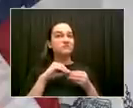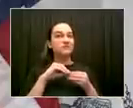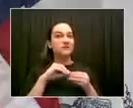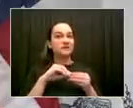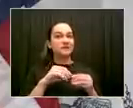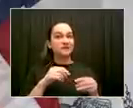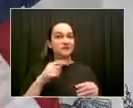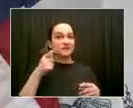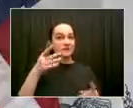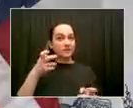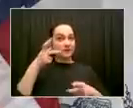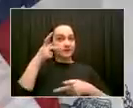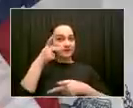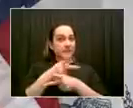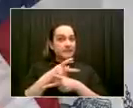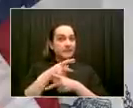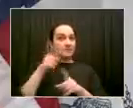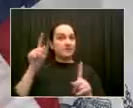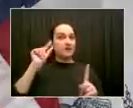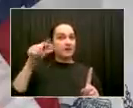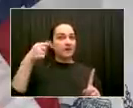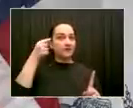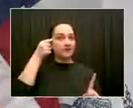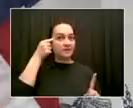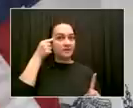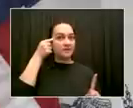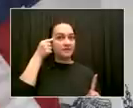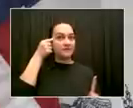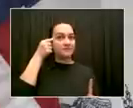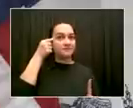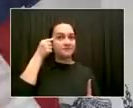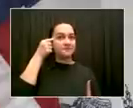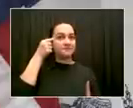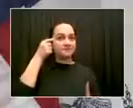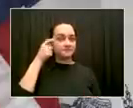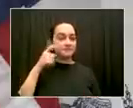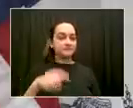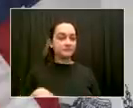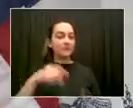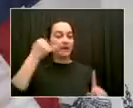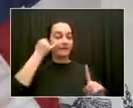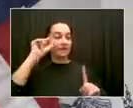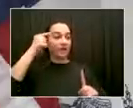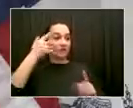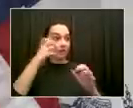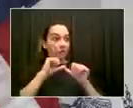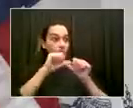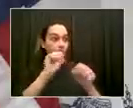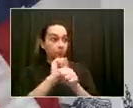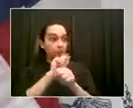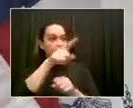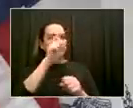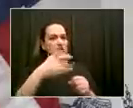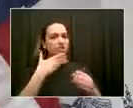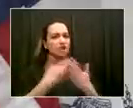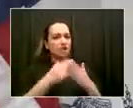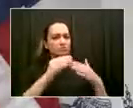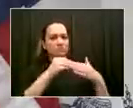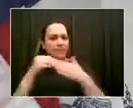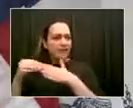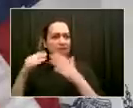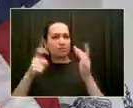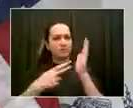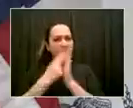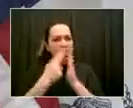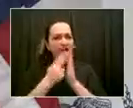day. Could you just give us some more detail on what that means? I mean, what from